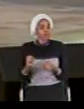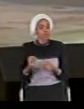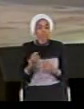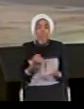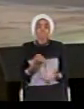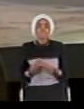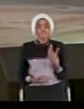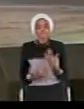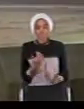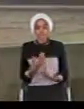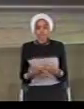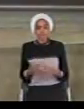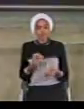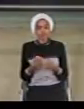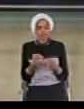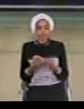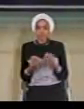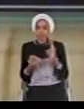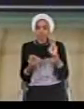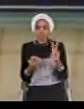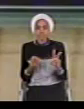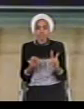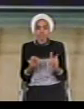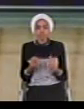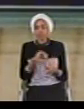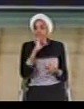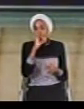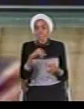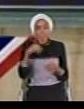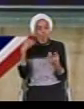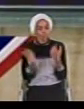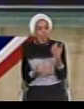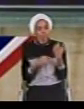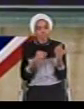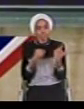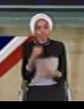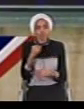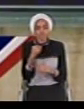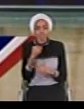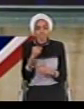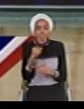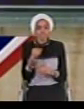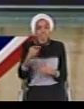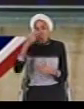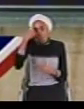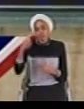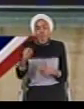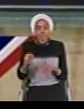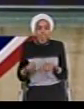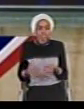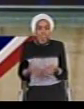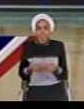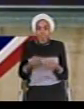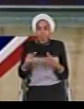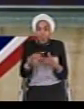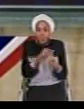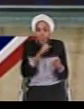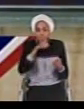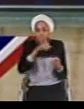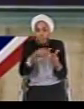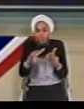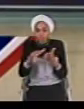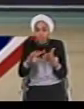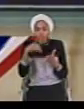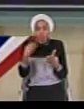to number two there. Number two is the punishment for the perversion of the gospel. The one